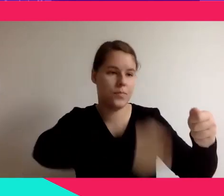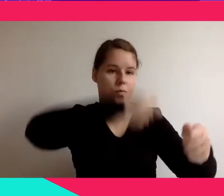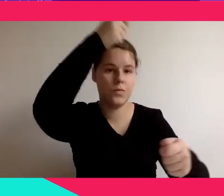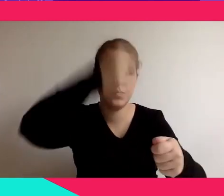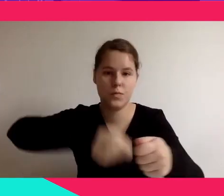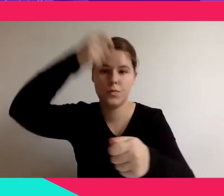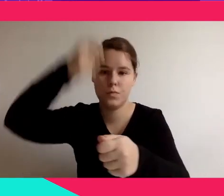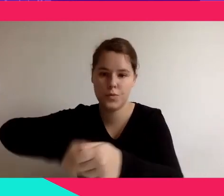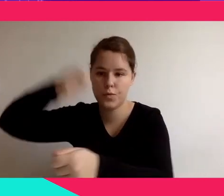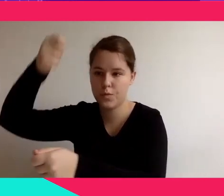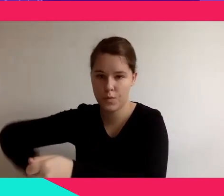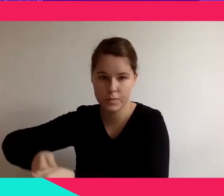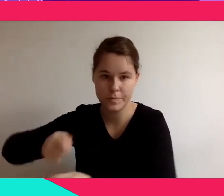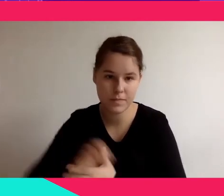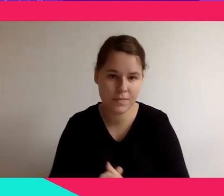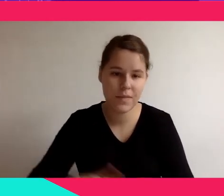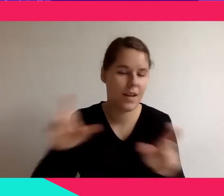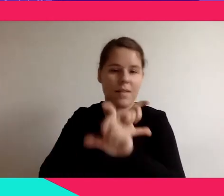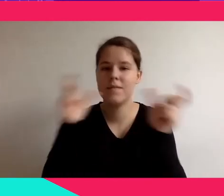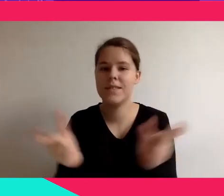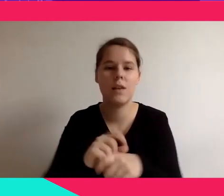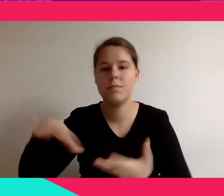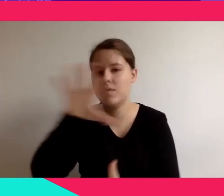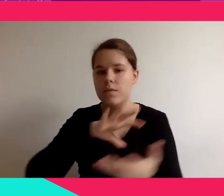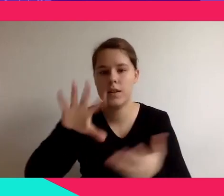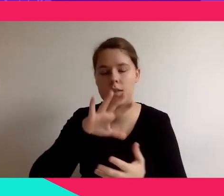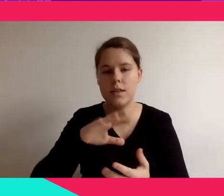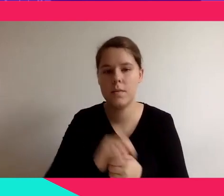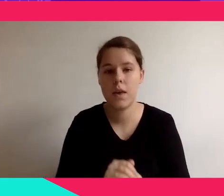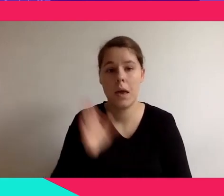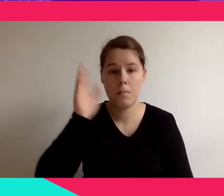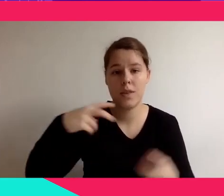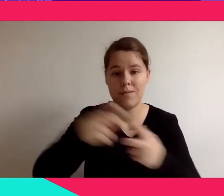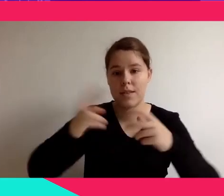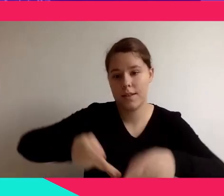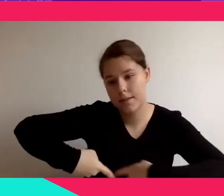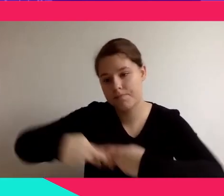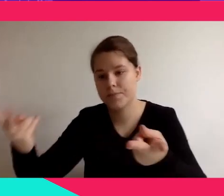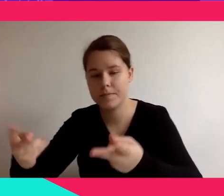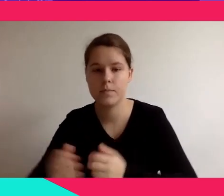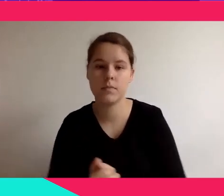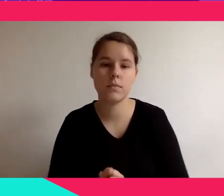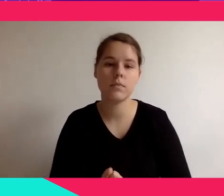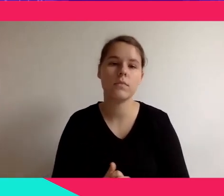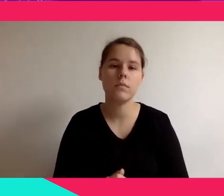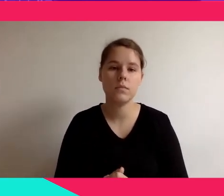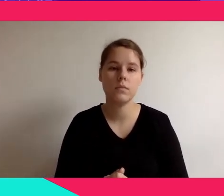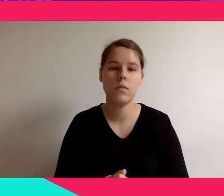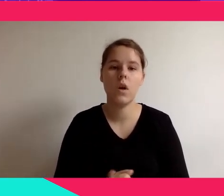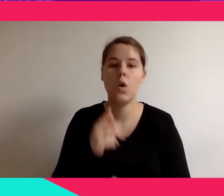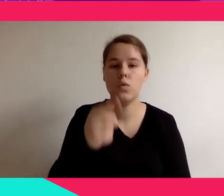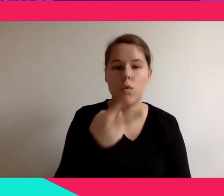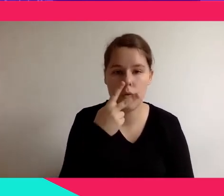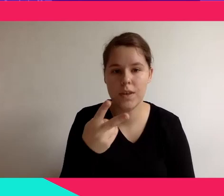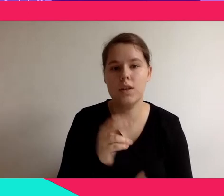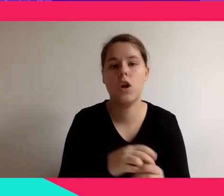And John Beck, that you saw in this picture, he comes regularly to visit. He brings his scanner, and then he just works